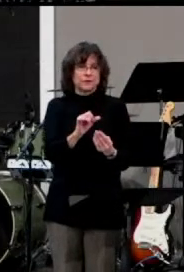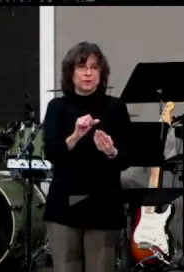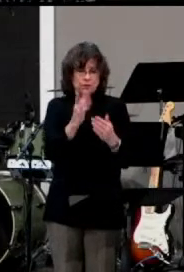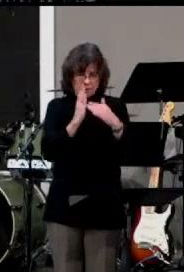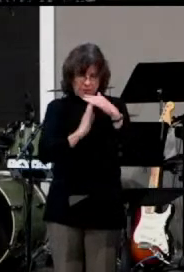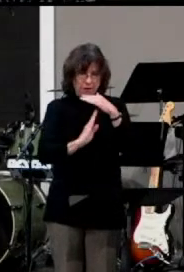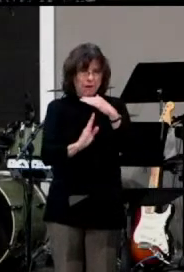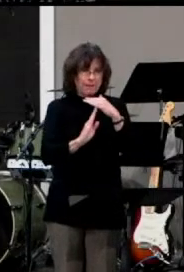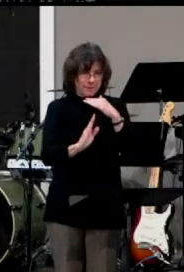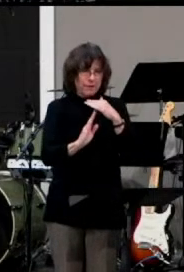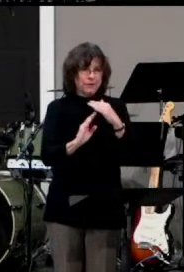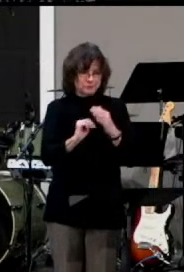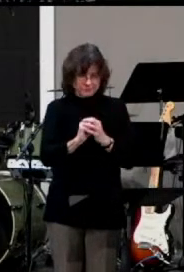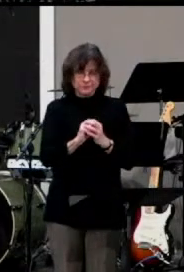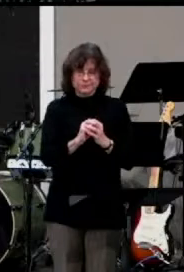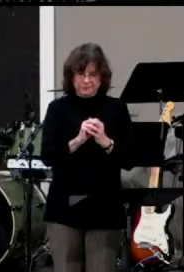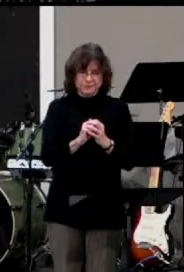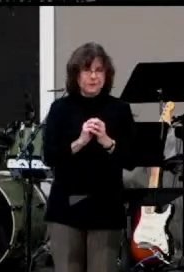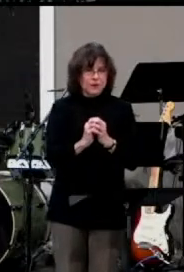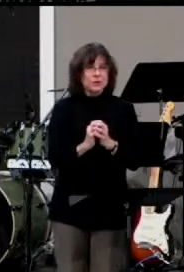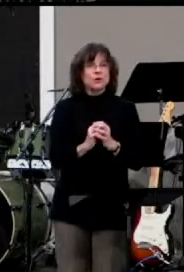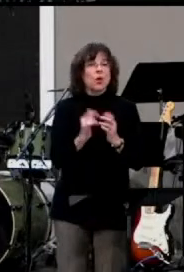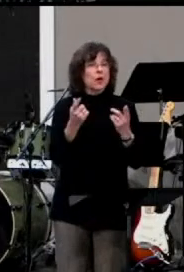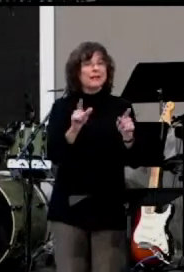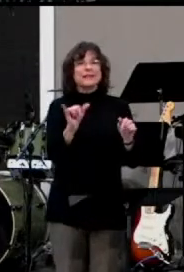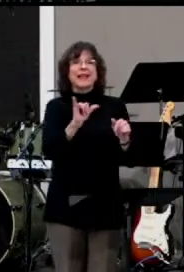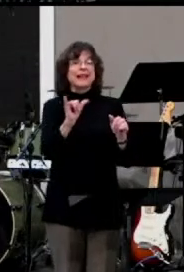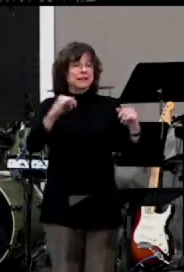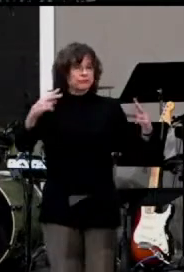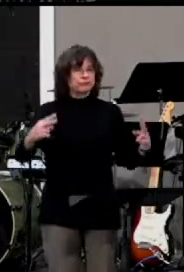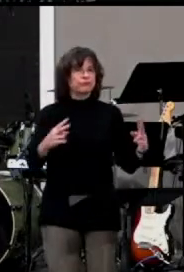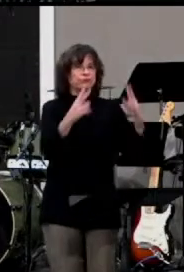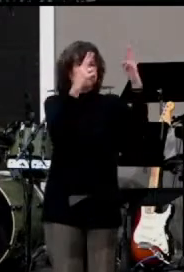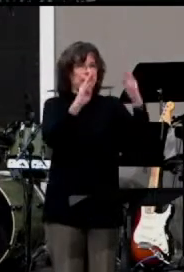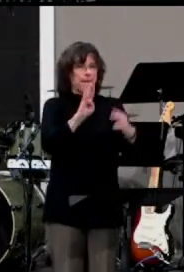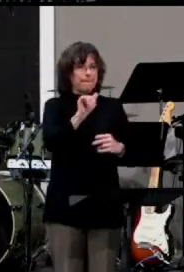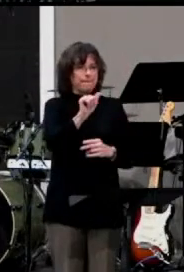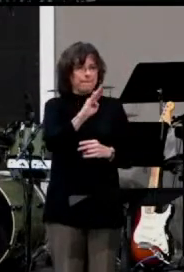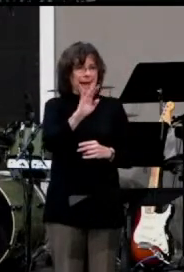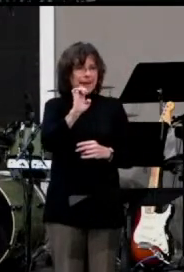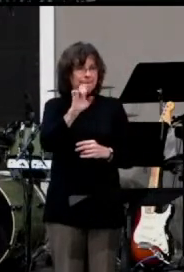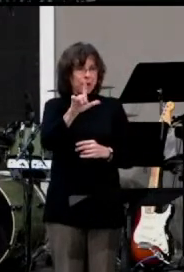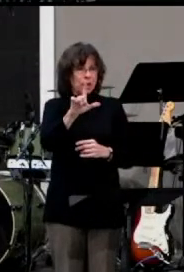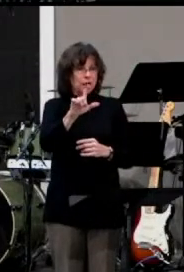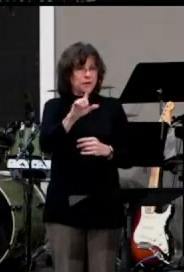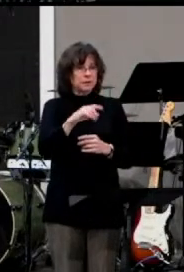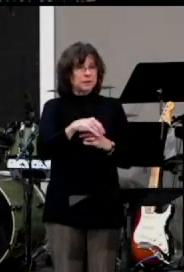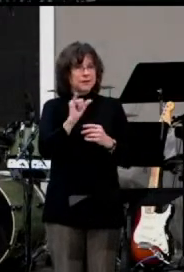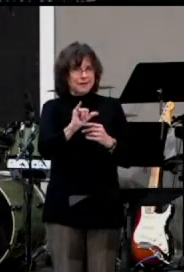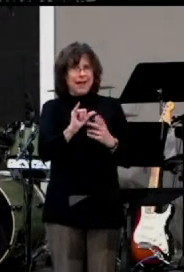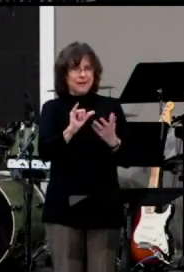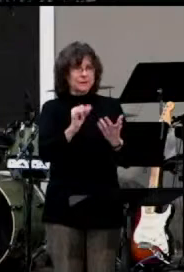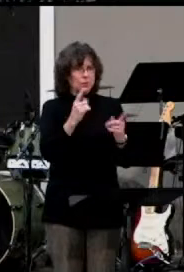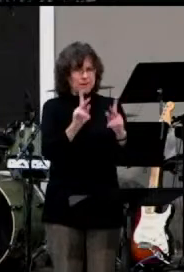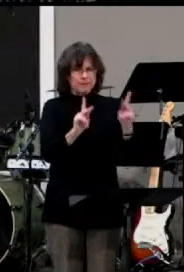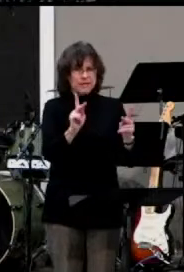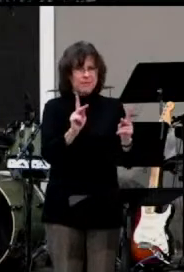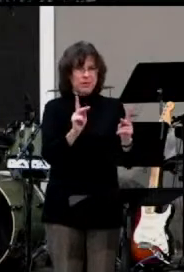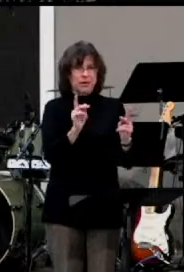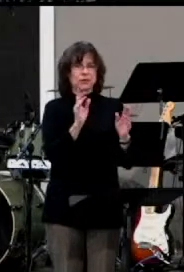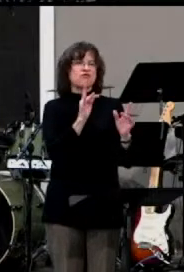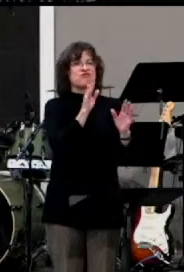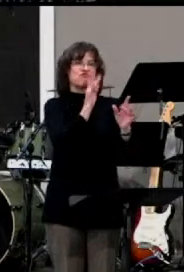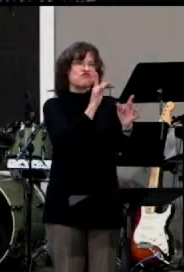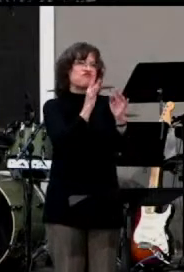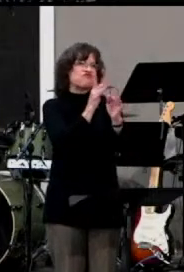did at the Tower of Babel when the people wanted to make a name for themselves. Or sometimes this happens, often this happens in